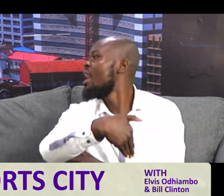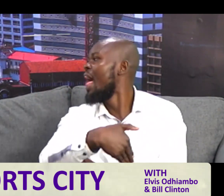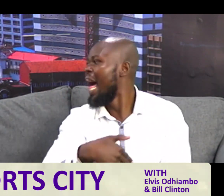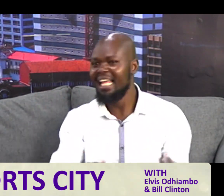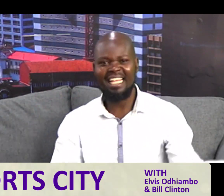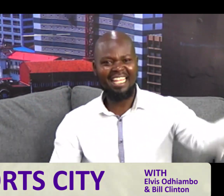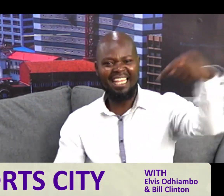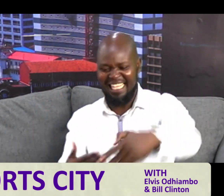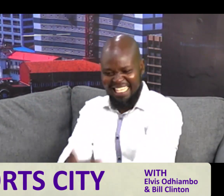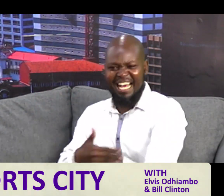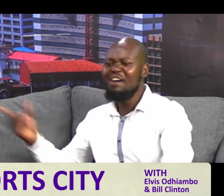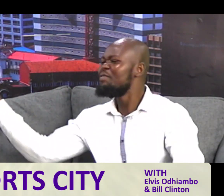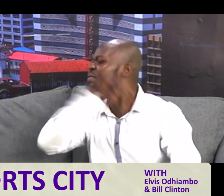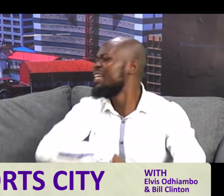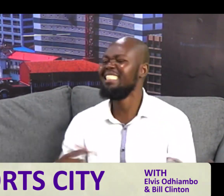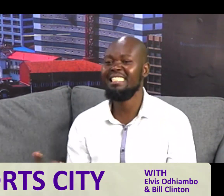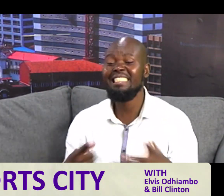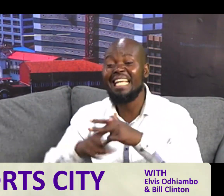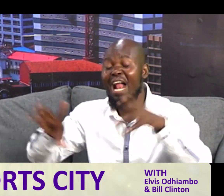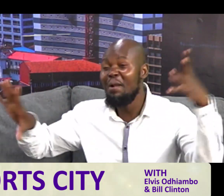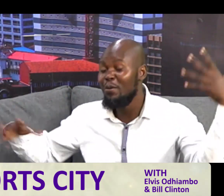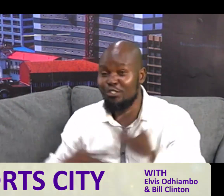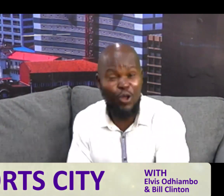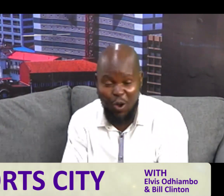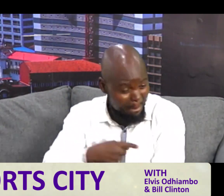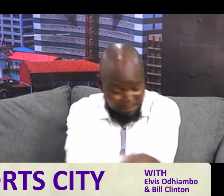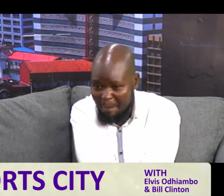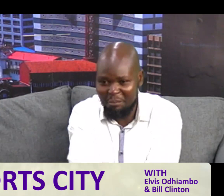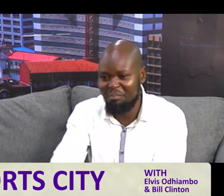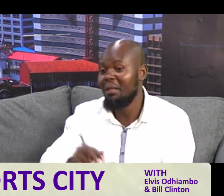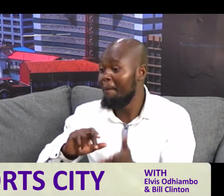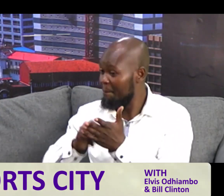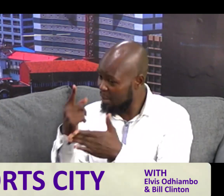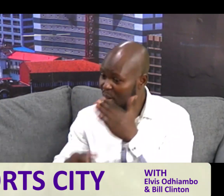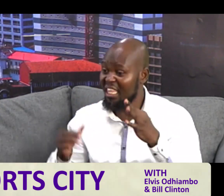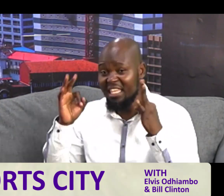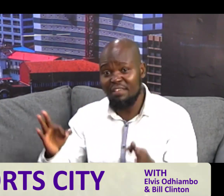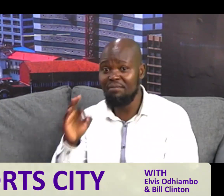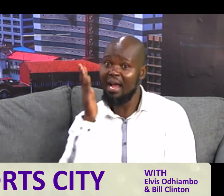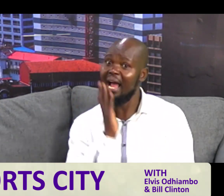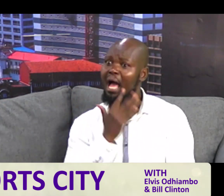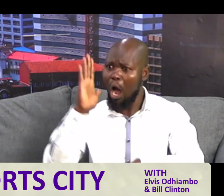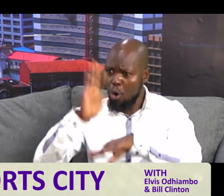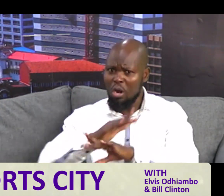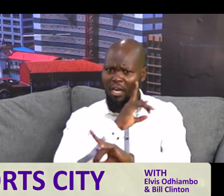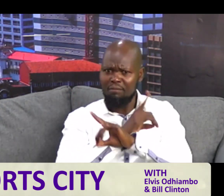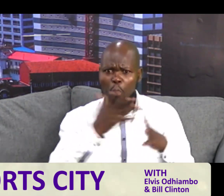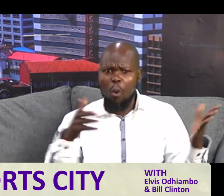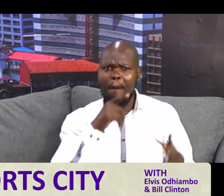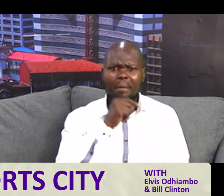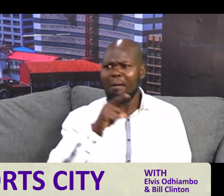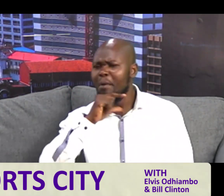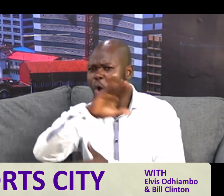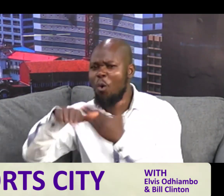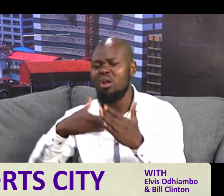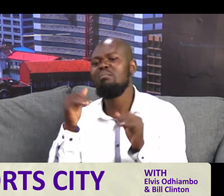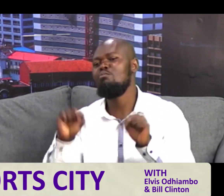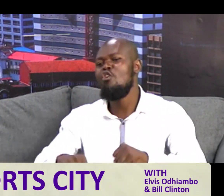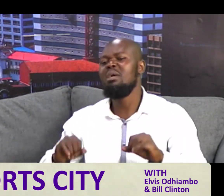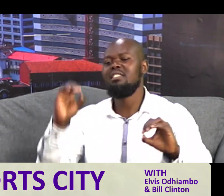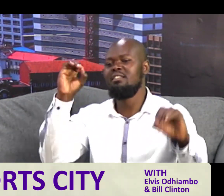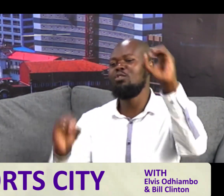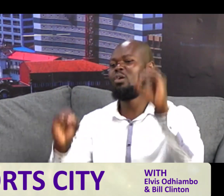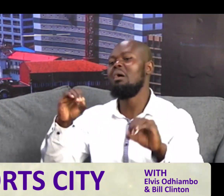so we also saw that the ball was in the box, but still they couldn't score that. So I just feel